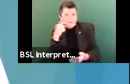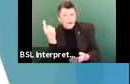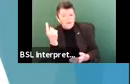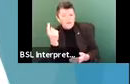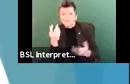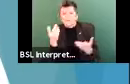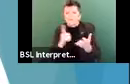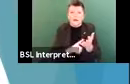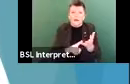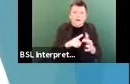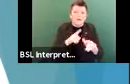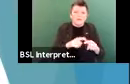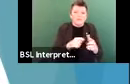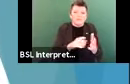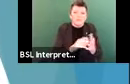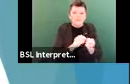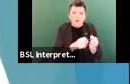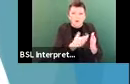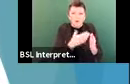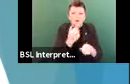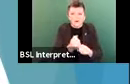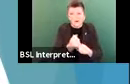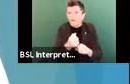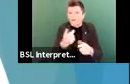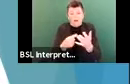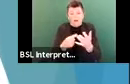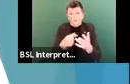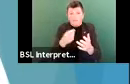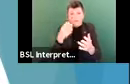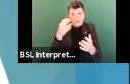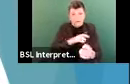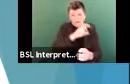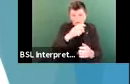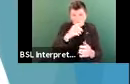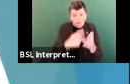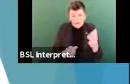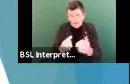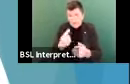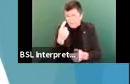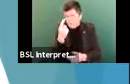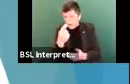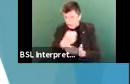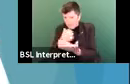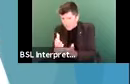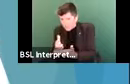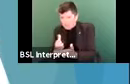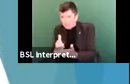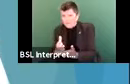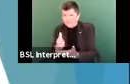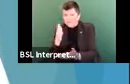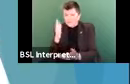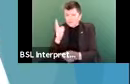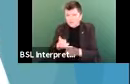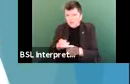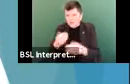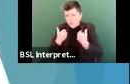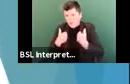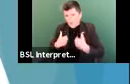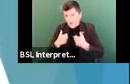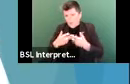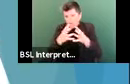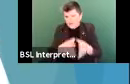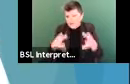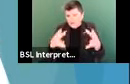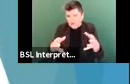Luxembourg, or elsewhere is only one facet of this re-wealthization problem for the middle